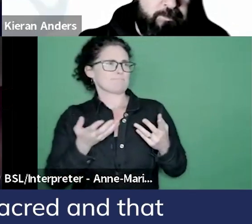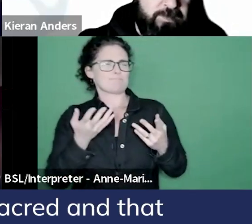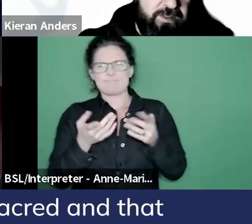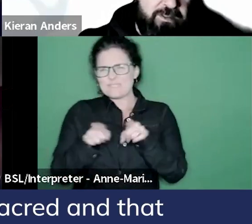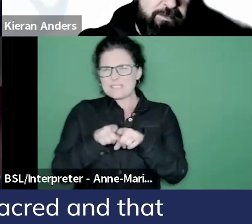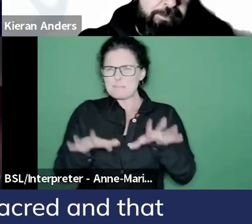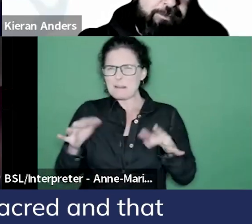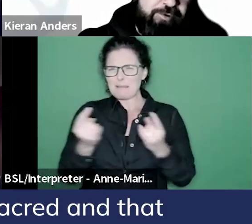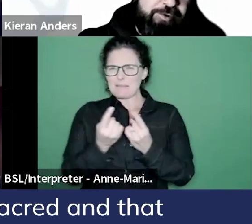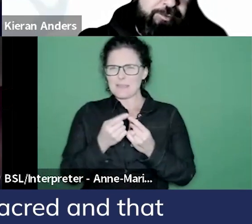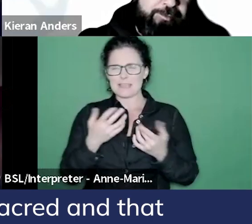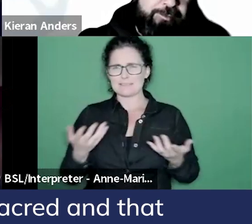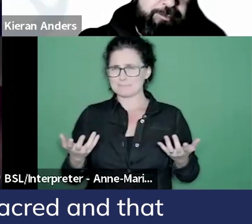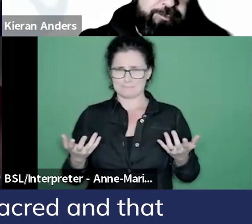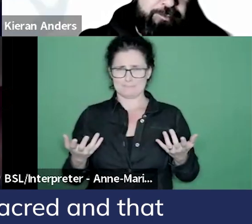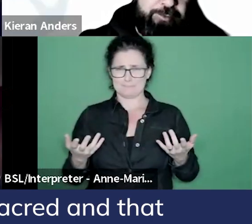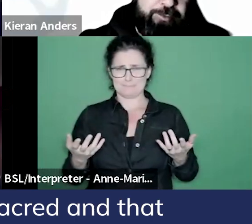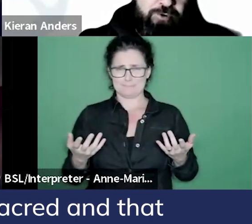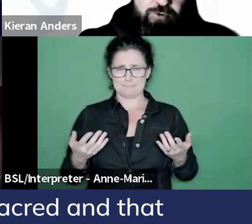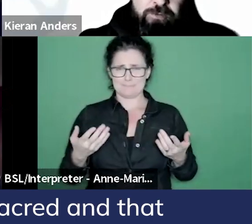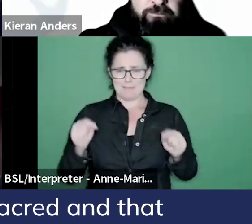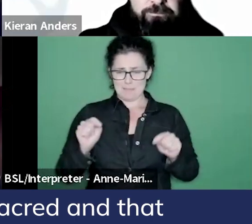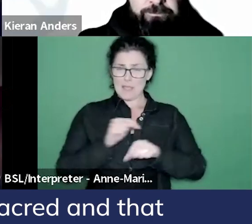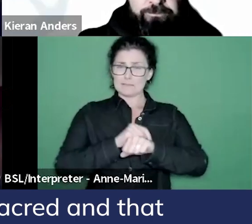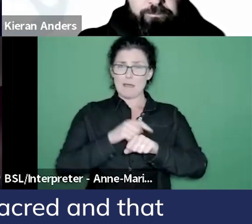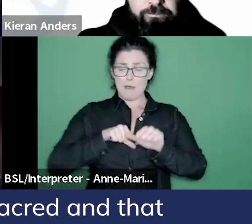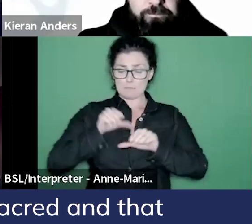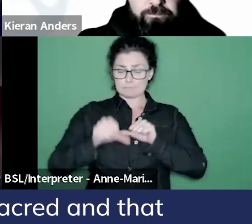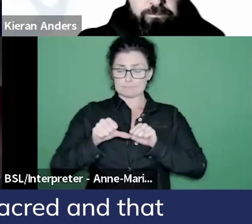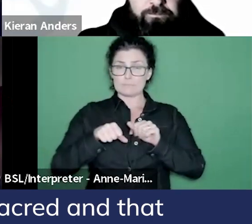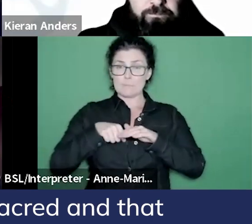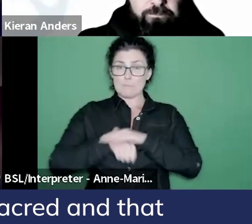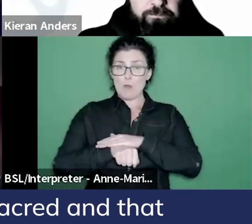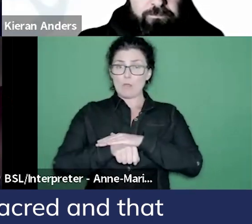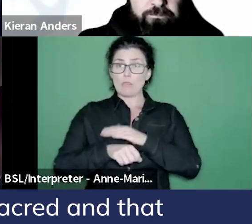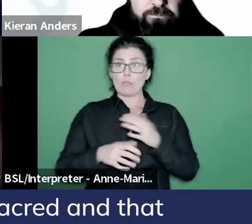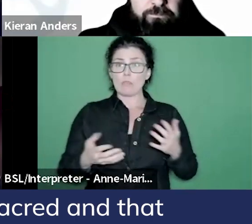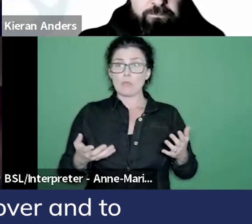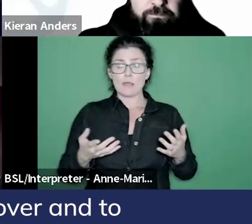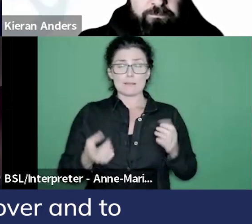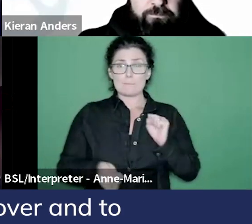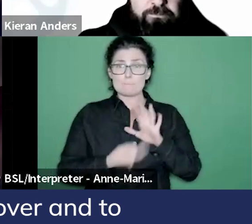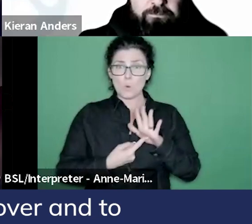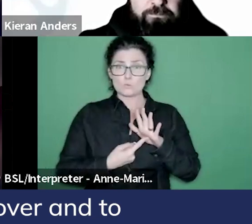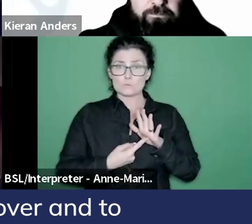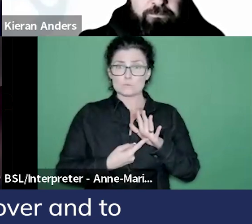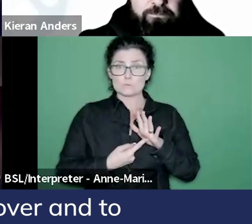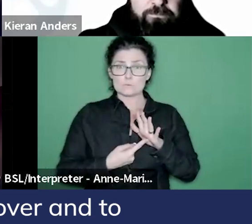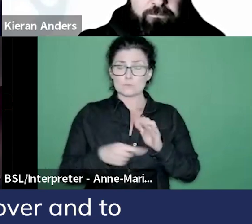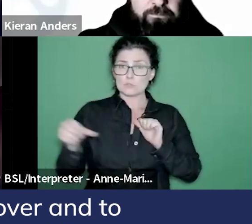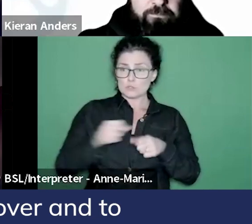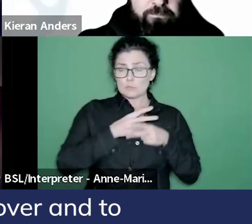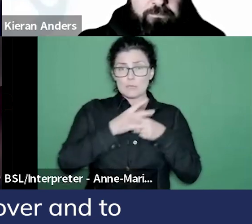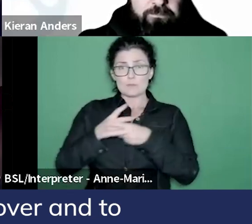like, well, actually that time is sacred, and that time is vital for really